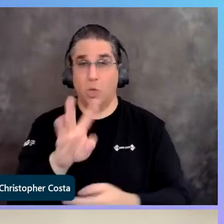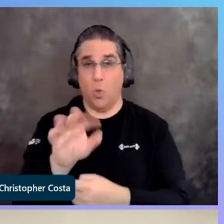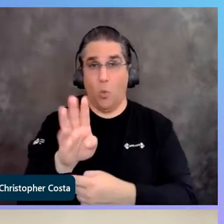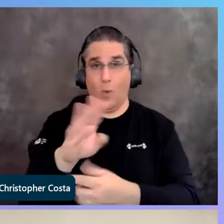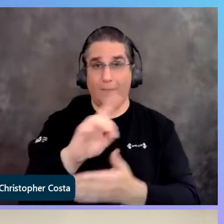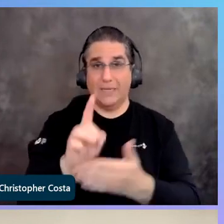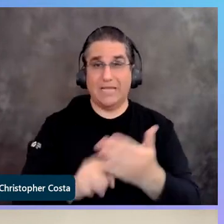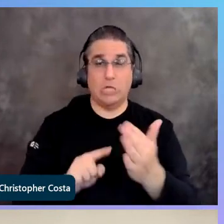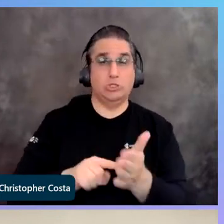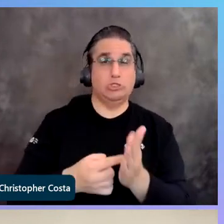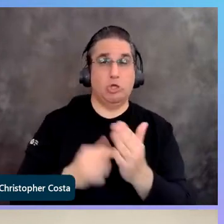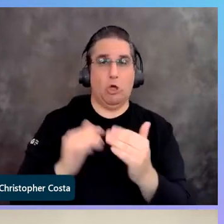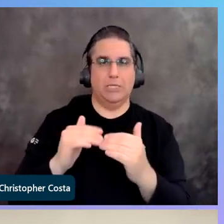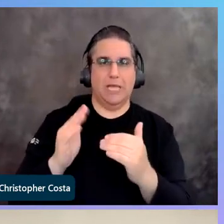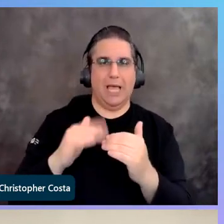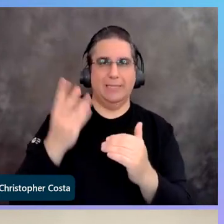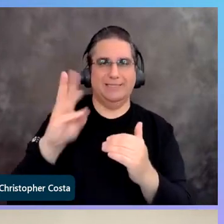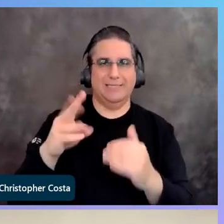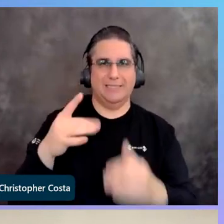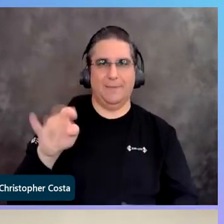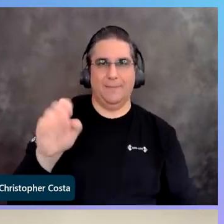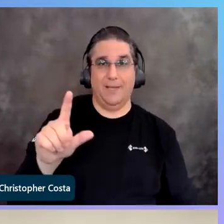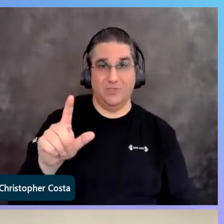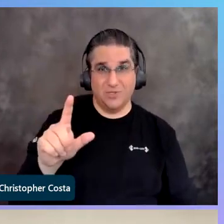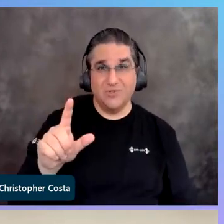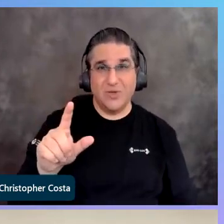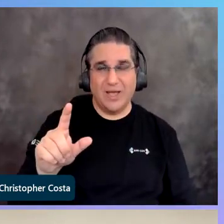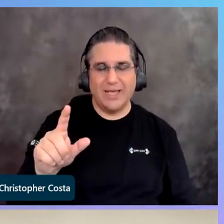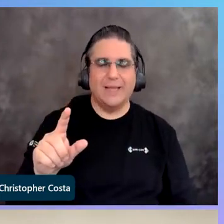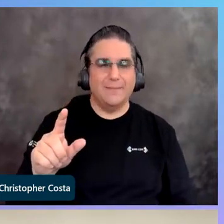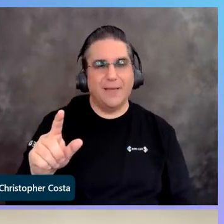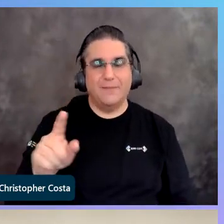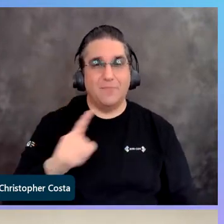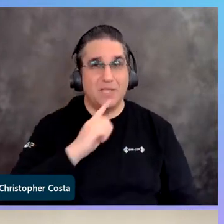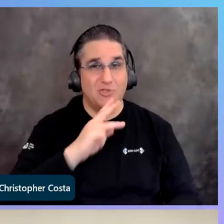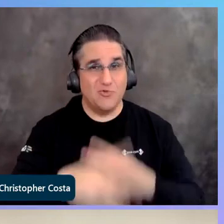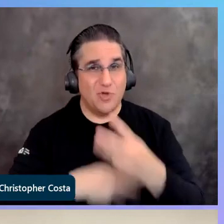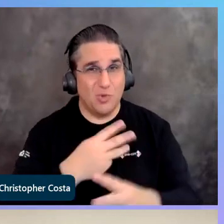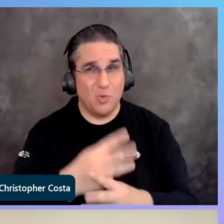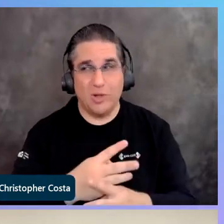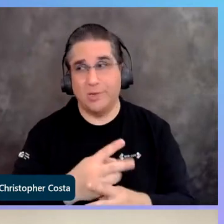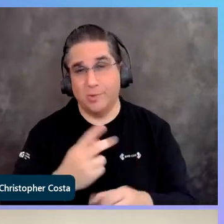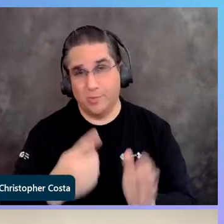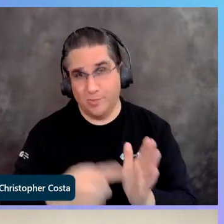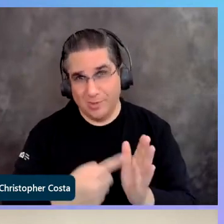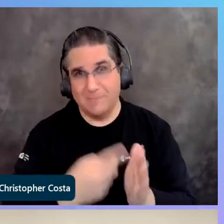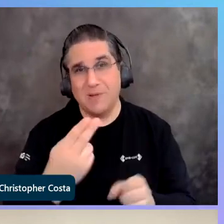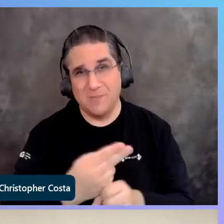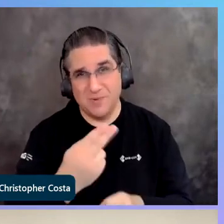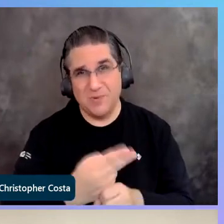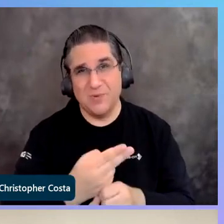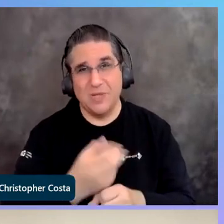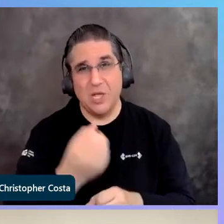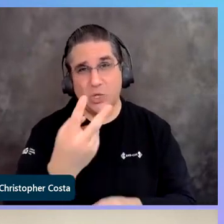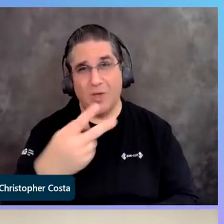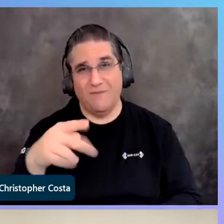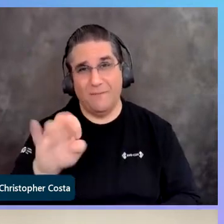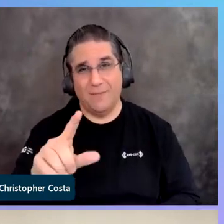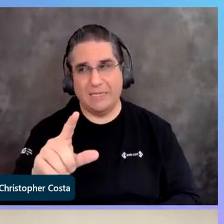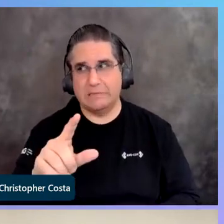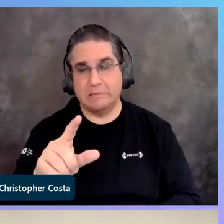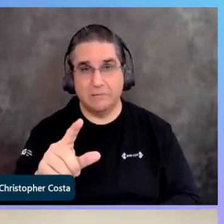around 16 pixels. In reality, though, we designers use 12 pixel text a lot. Small labels,